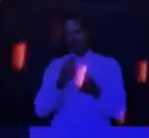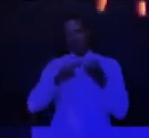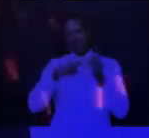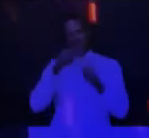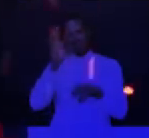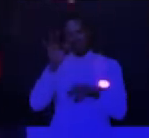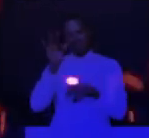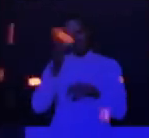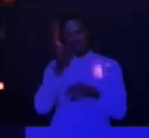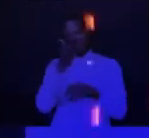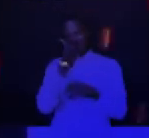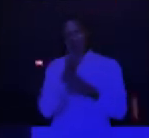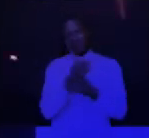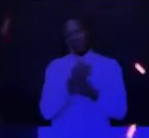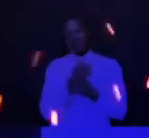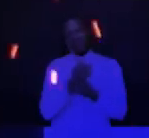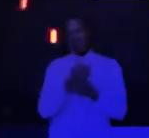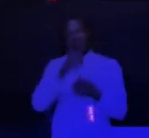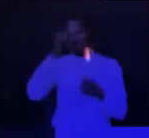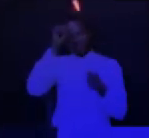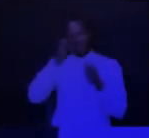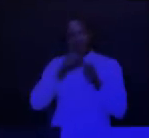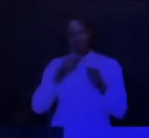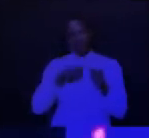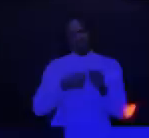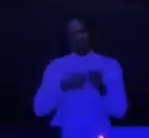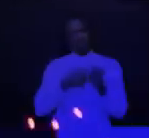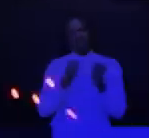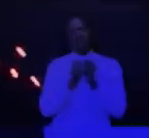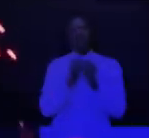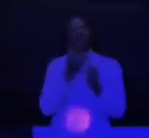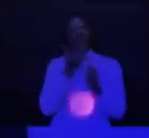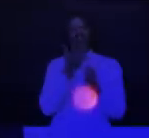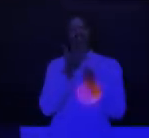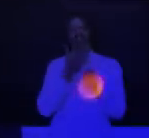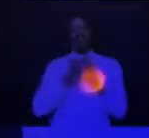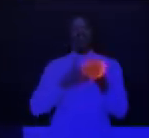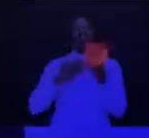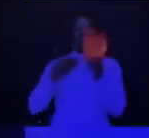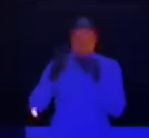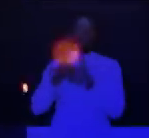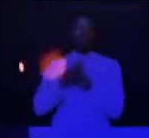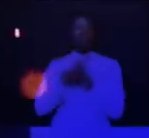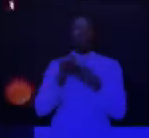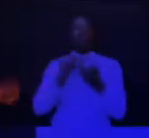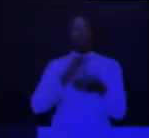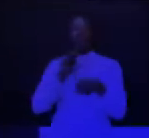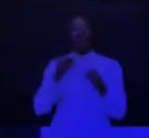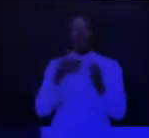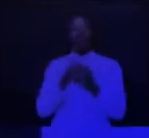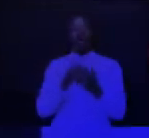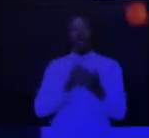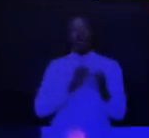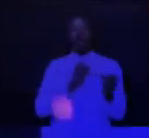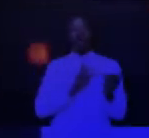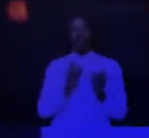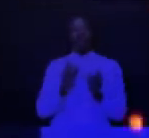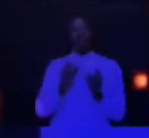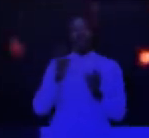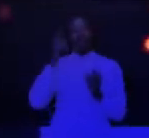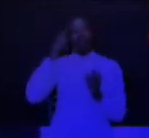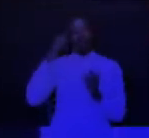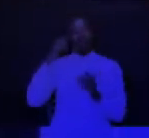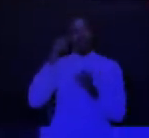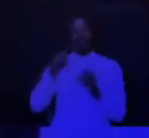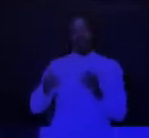Verse 19. Remember me with favor, my God, for all I have done